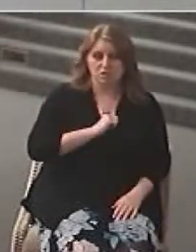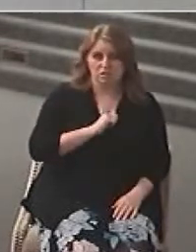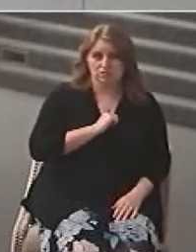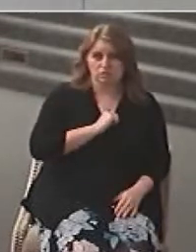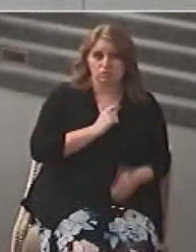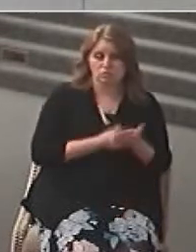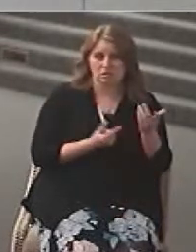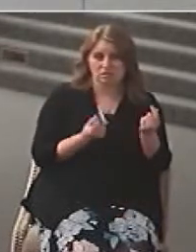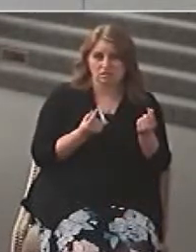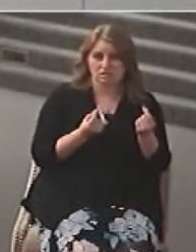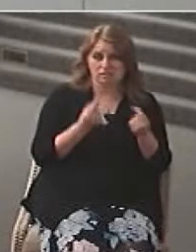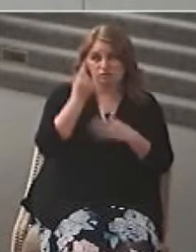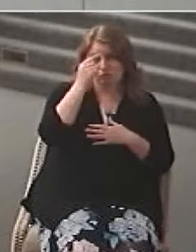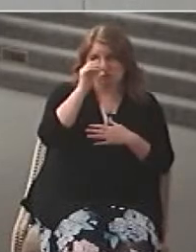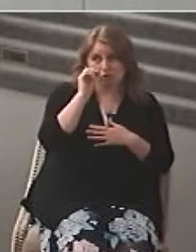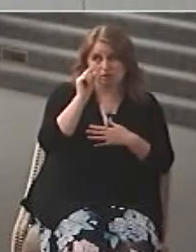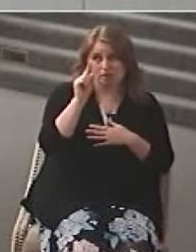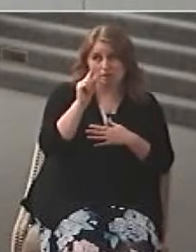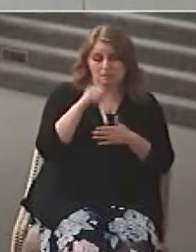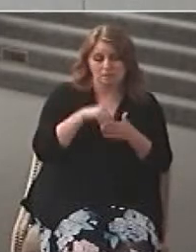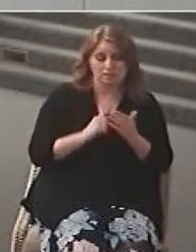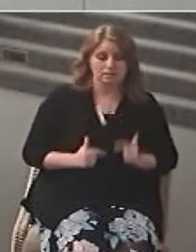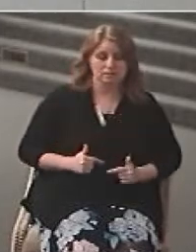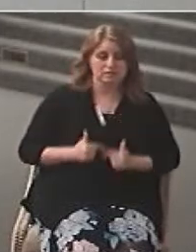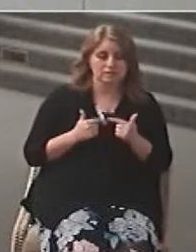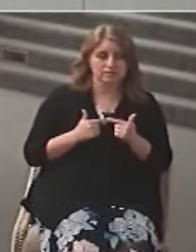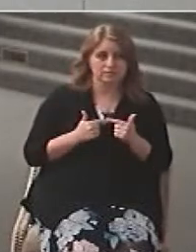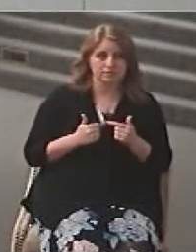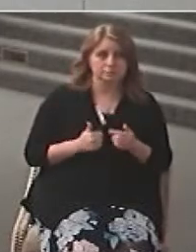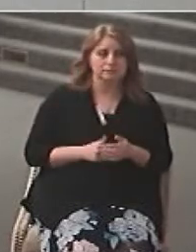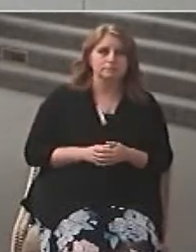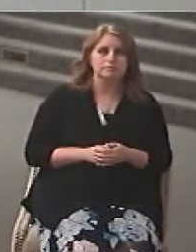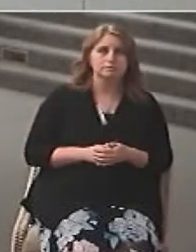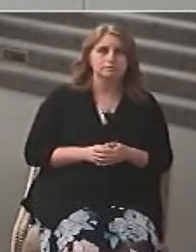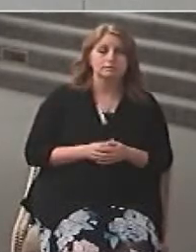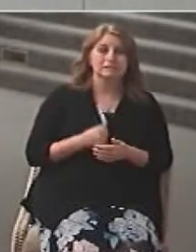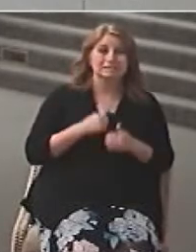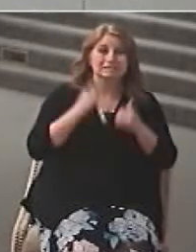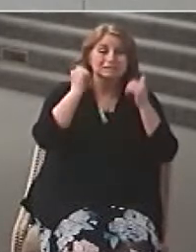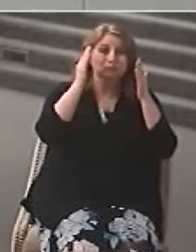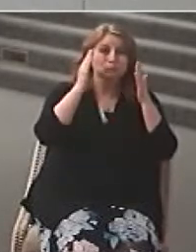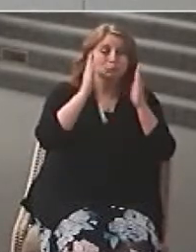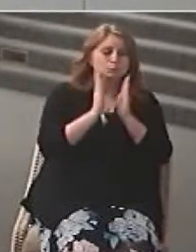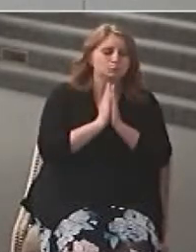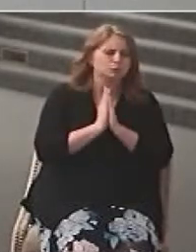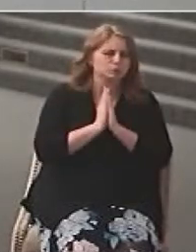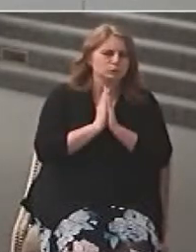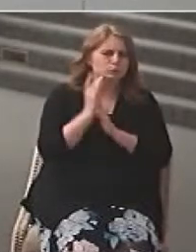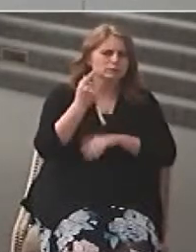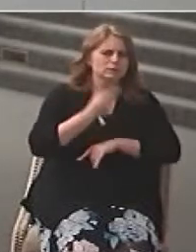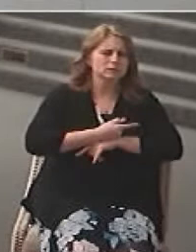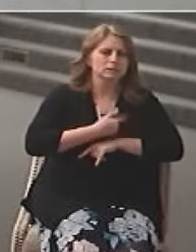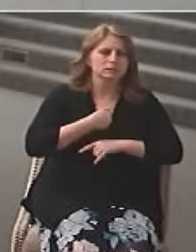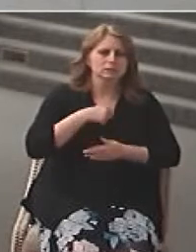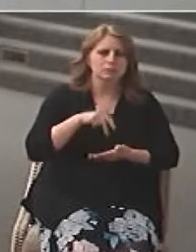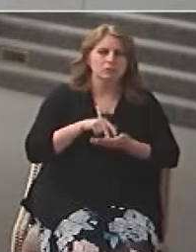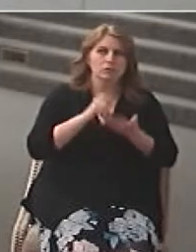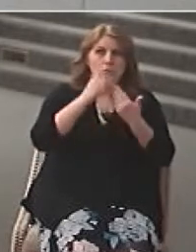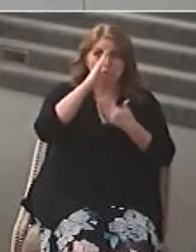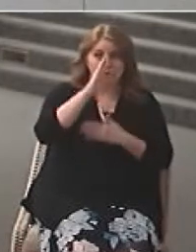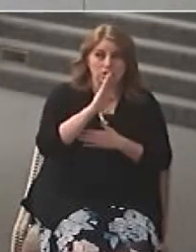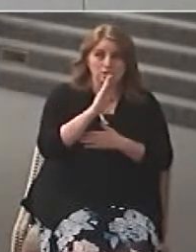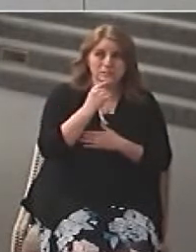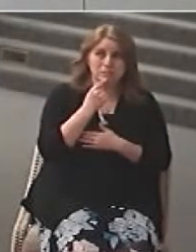what I did for him in this life. I hope and I pray that one day I get to stand before God and He says,